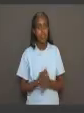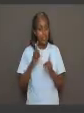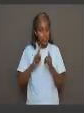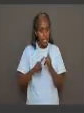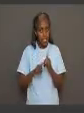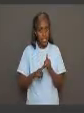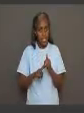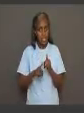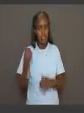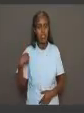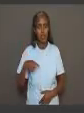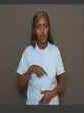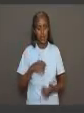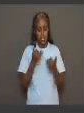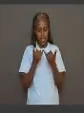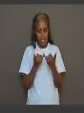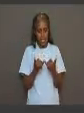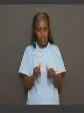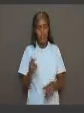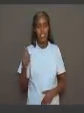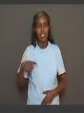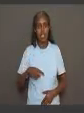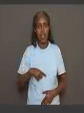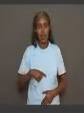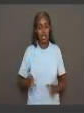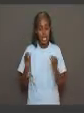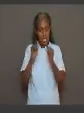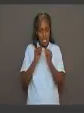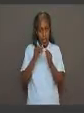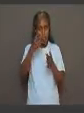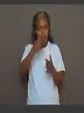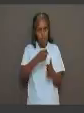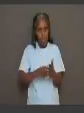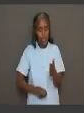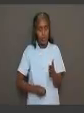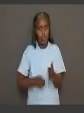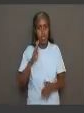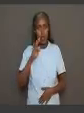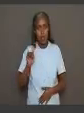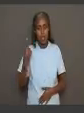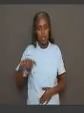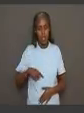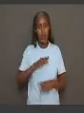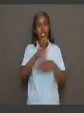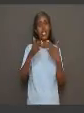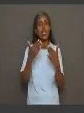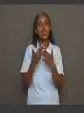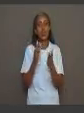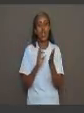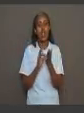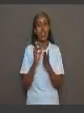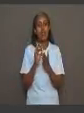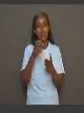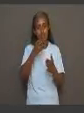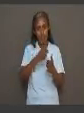Finally, we divide our sum of values by our total number of